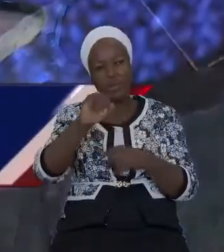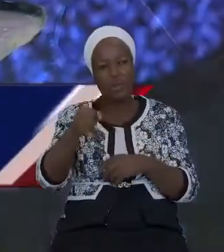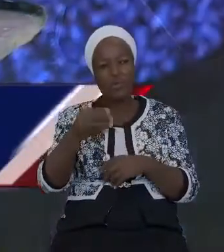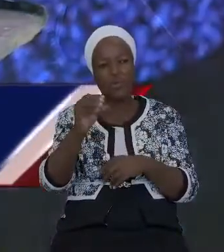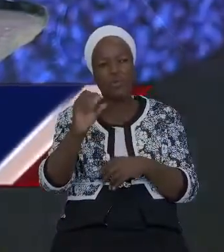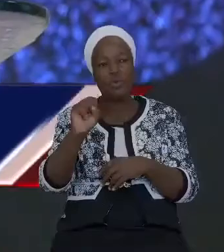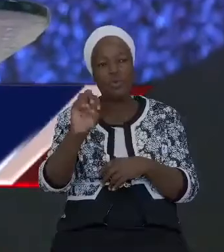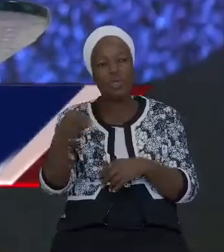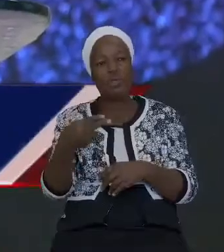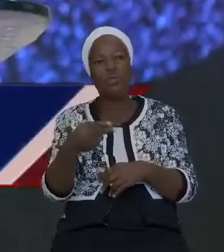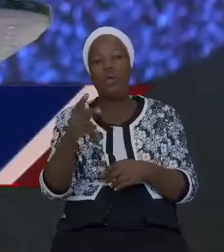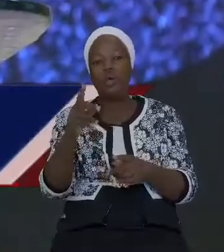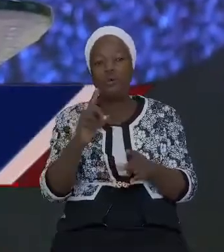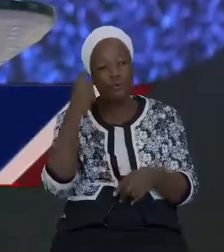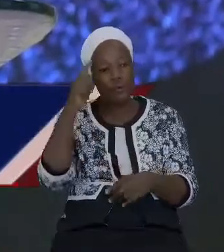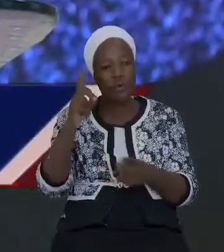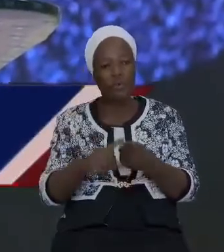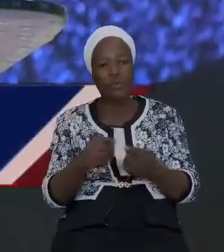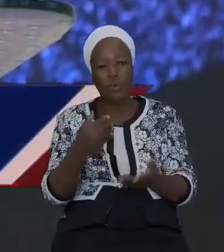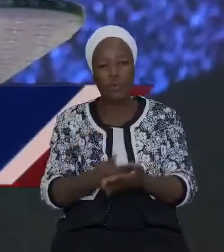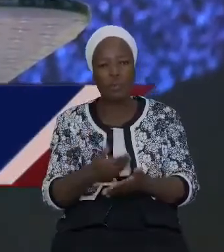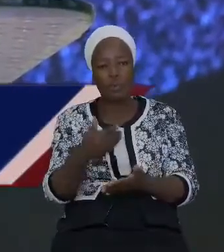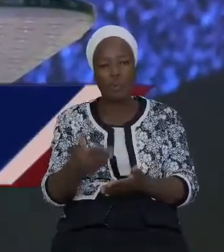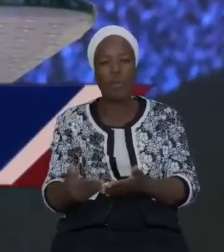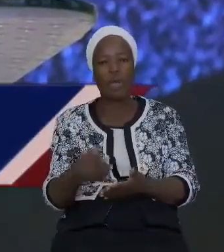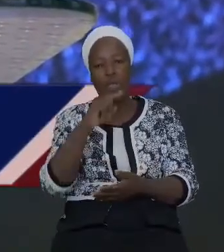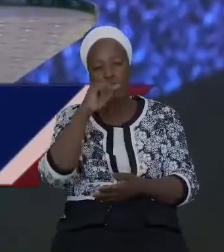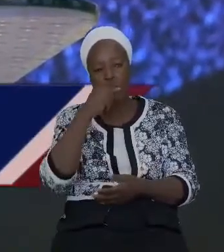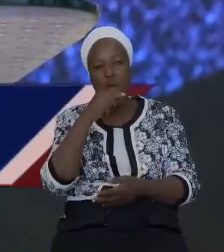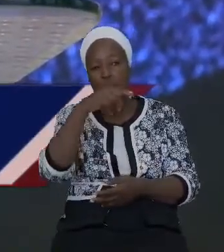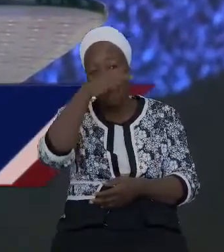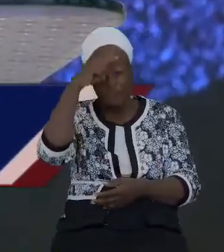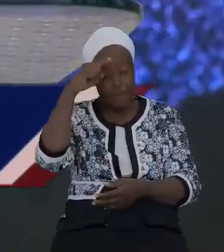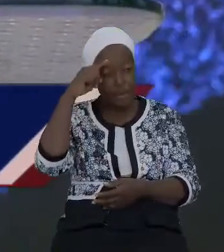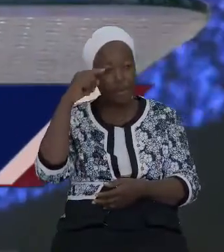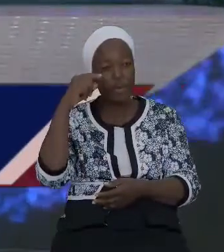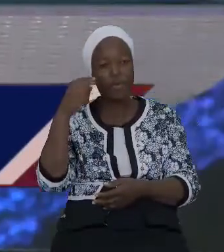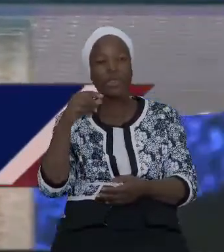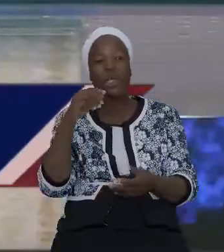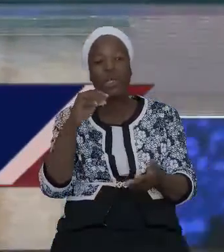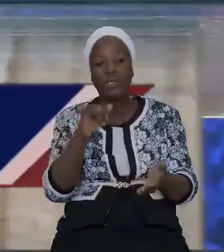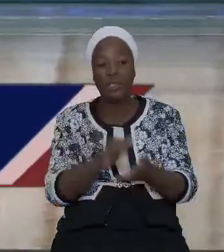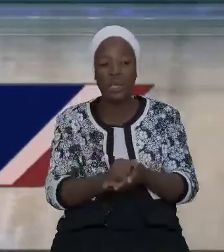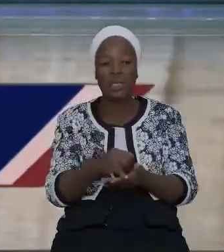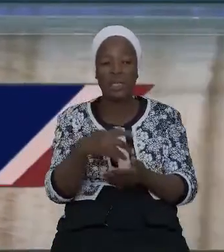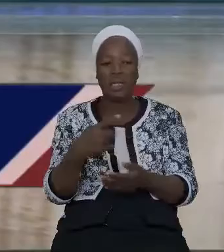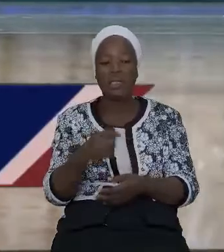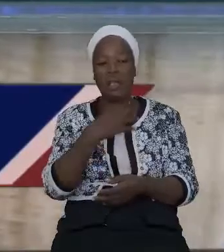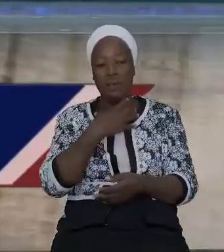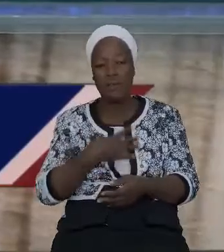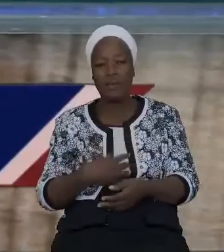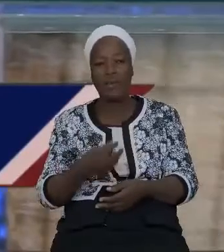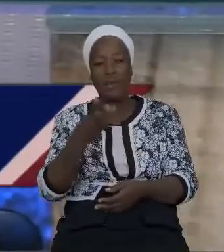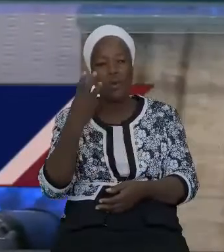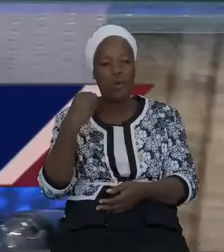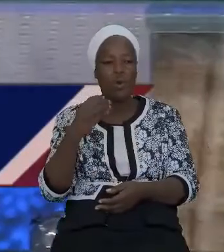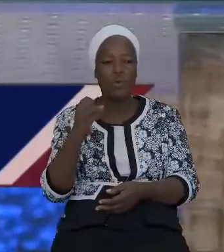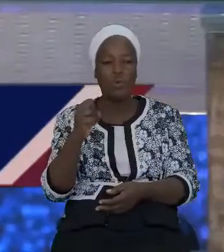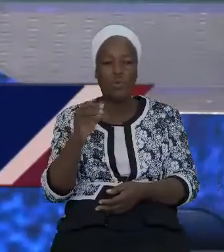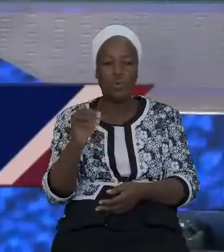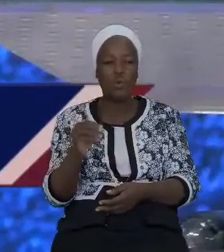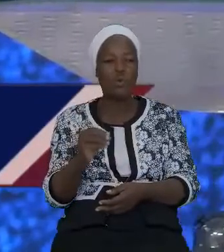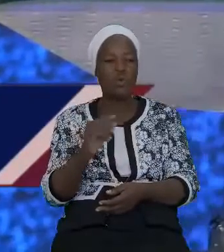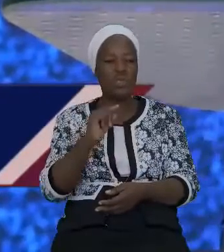to buy corn, because that the famine was sore in